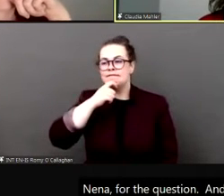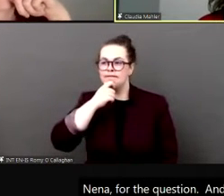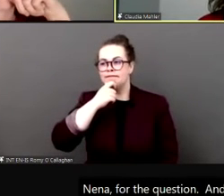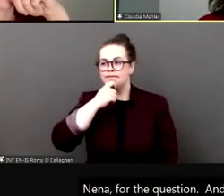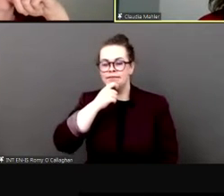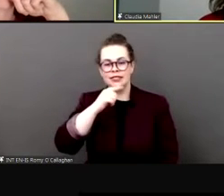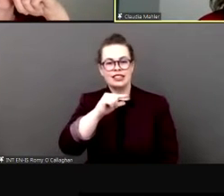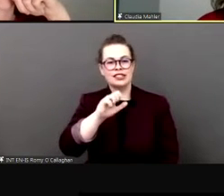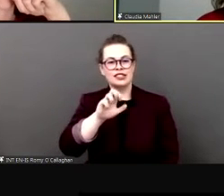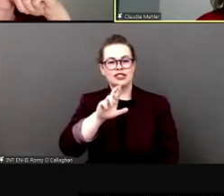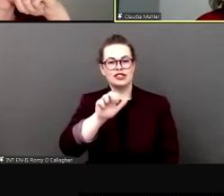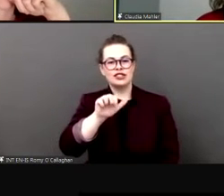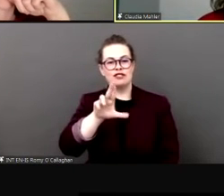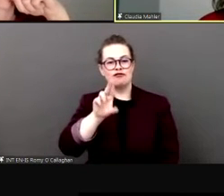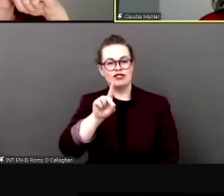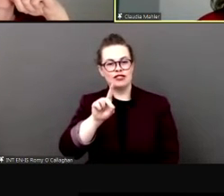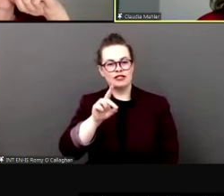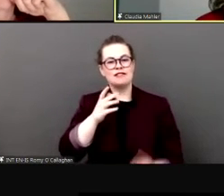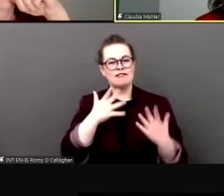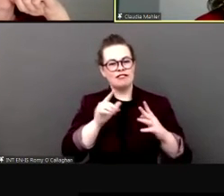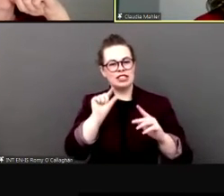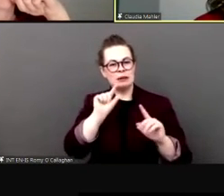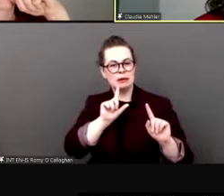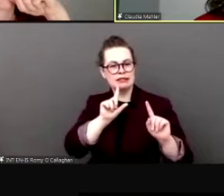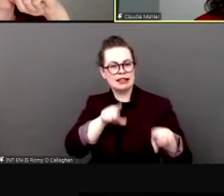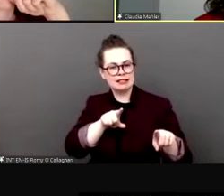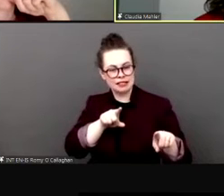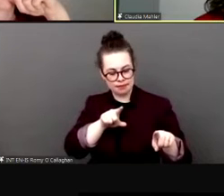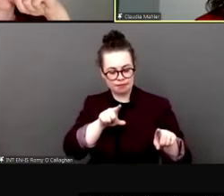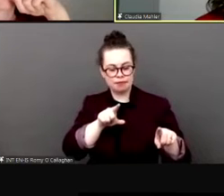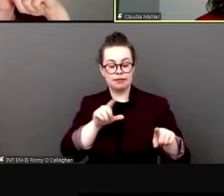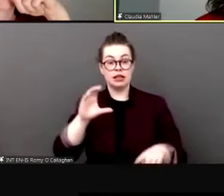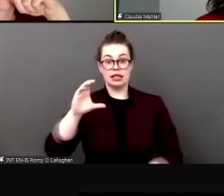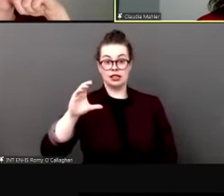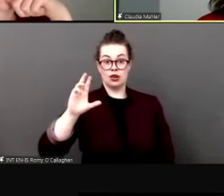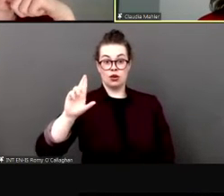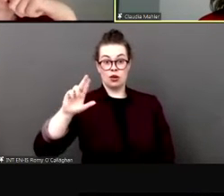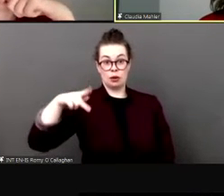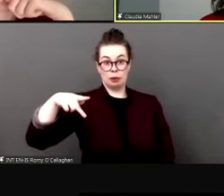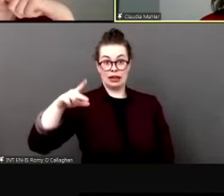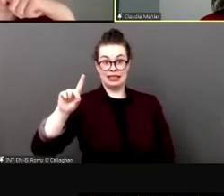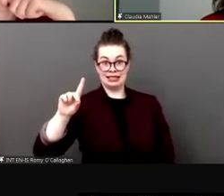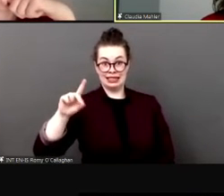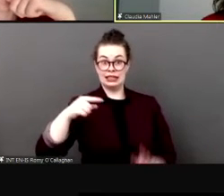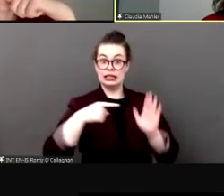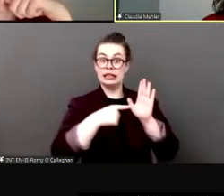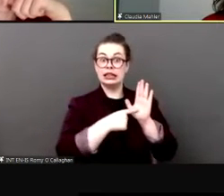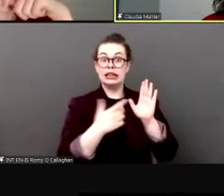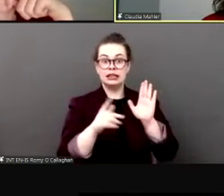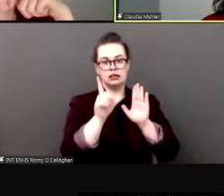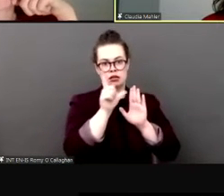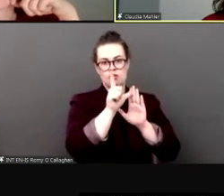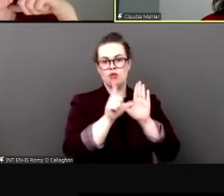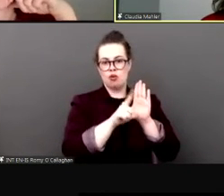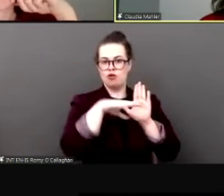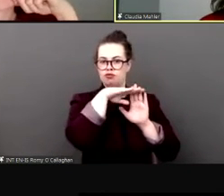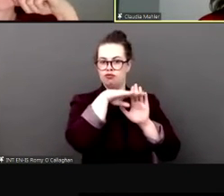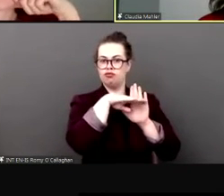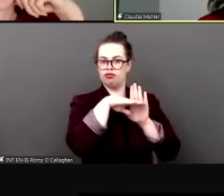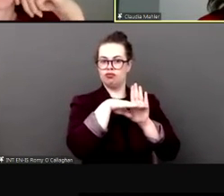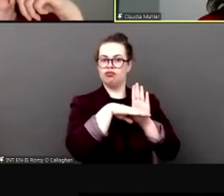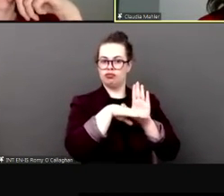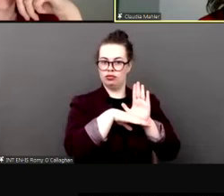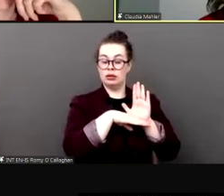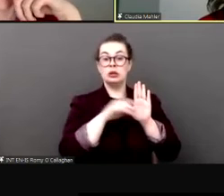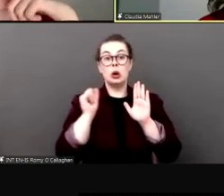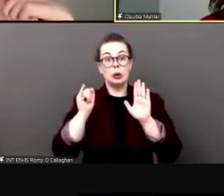Gerard, because CRPD is a legal basis, especially for older persons with disabilities. So here